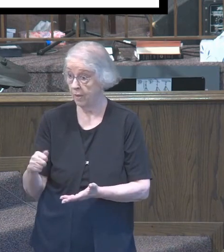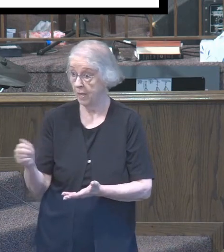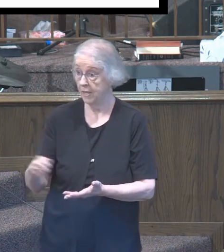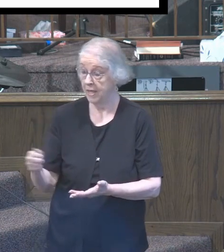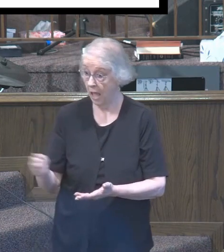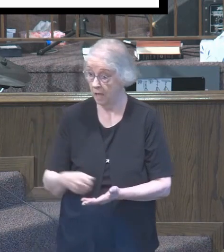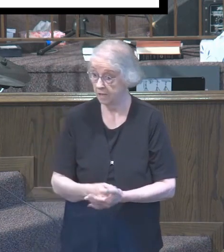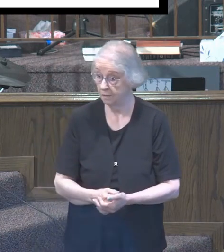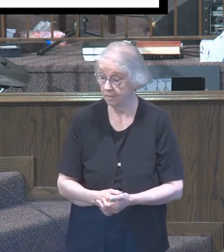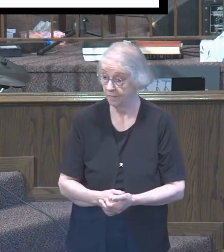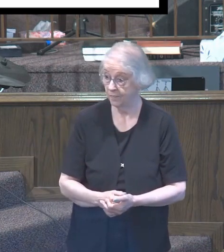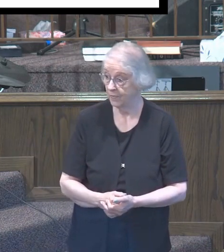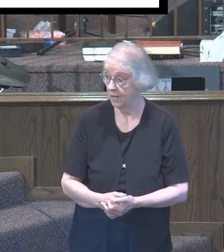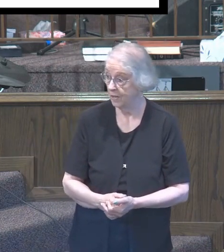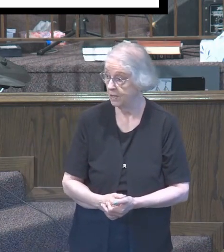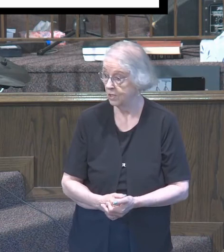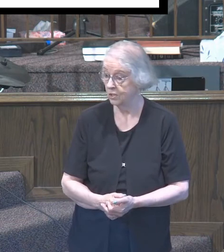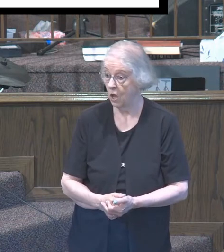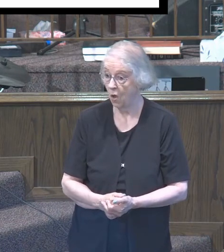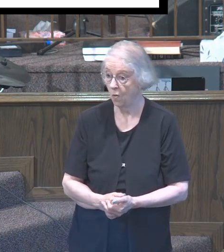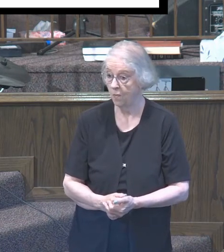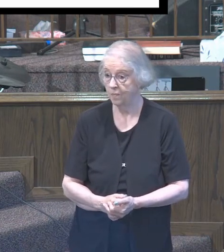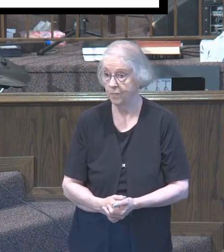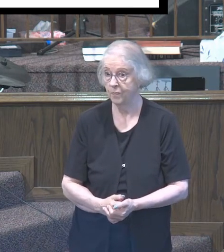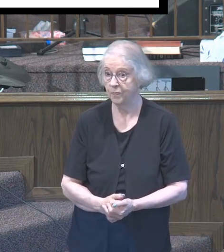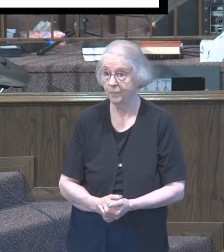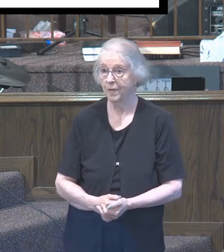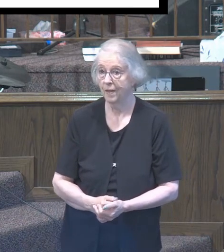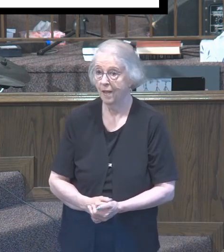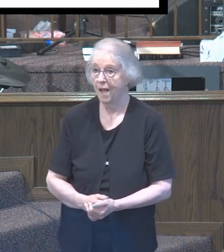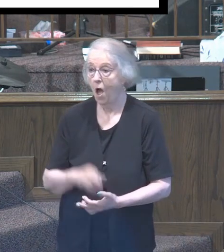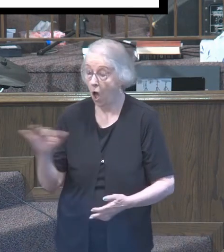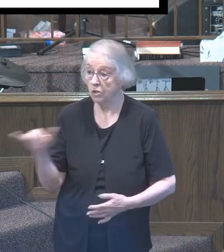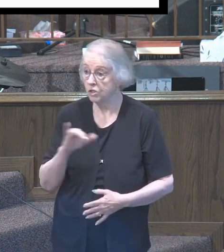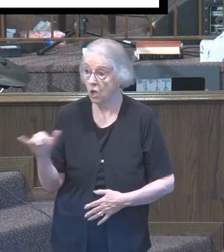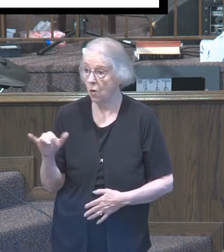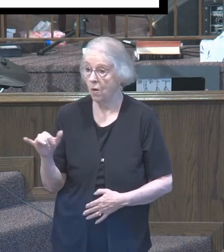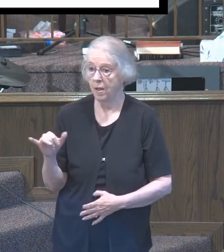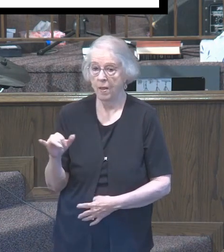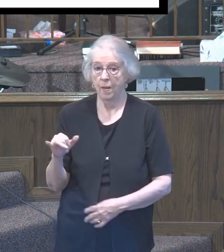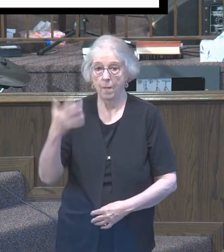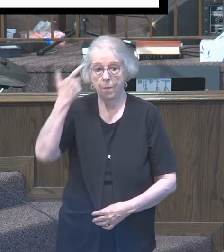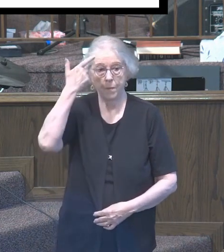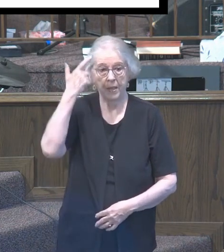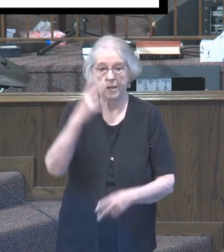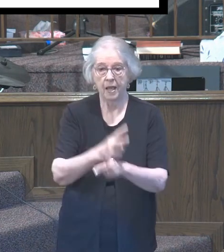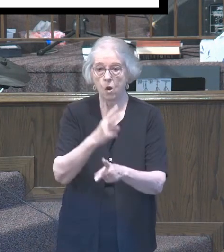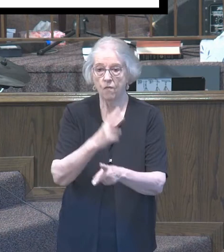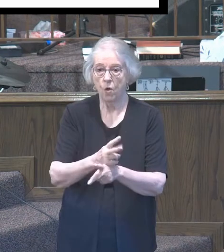it follows that you don't fuss about what's on the table at mealtimes or whether the clothes in your closet are in